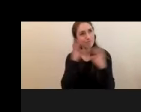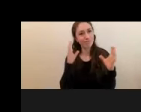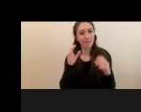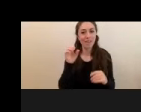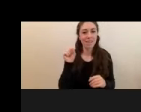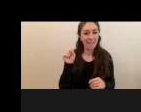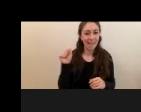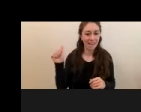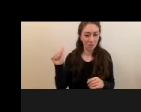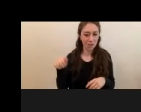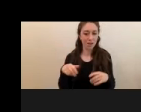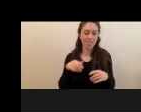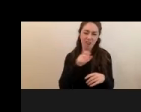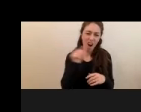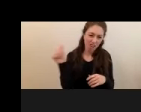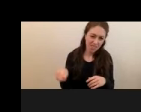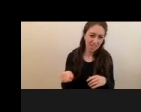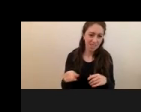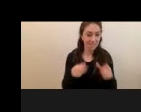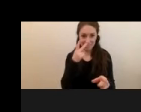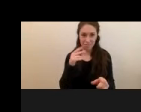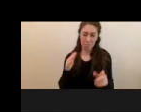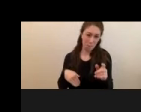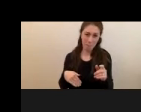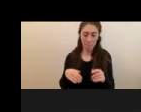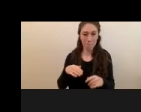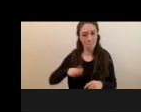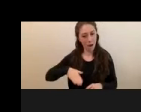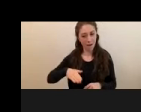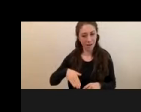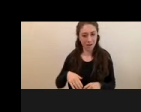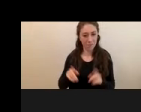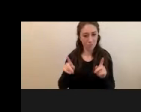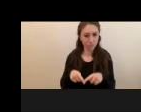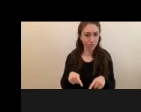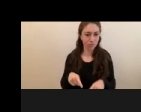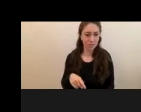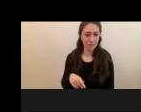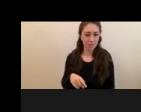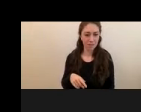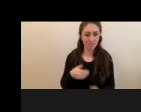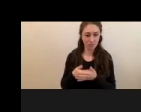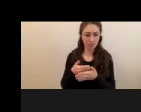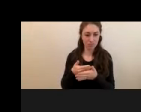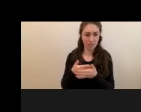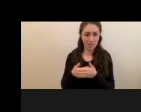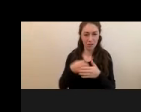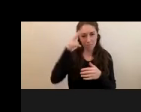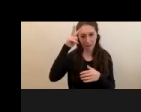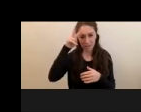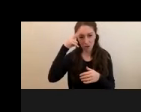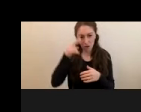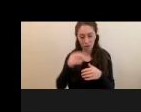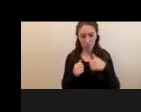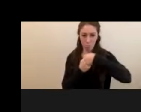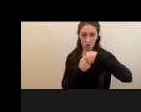but as you can see where we're at in the map, we're at the very, very tip in the Frontera region that borders Tamaulipas and Nuevo León in Mexico.